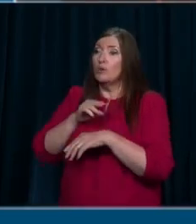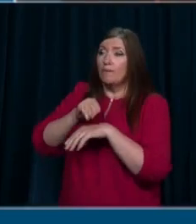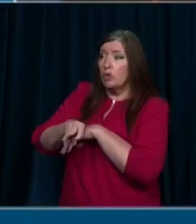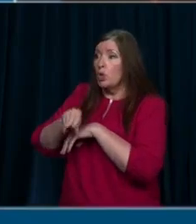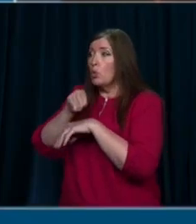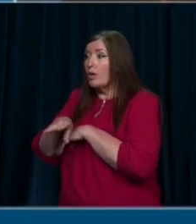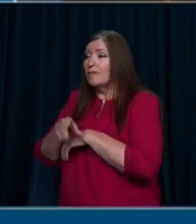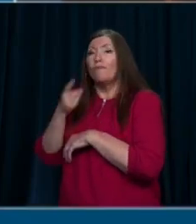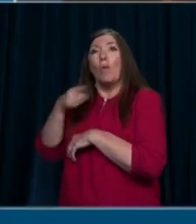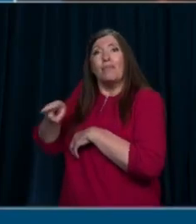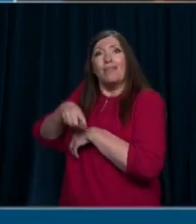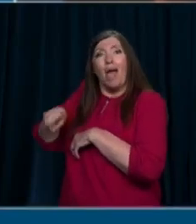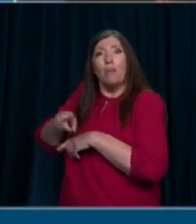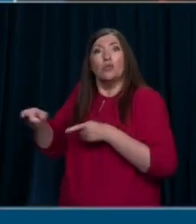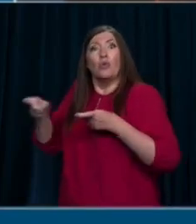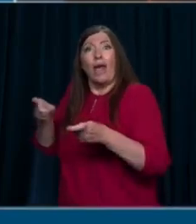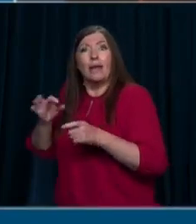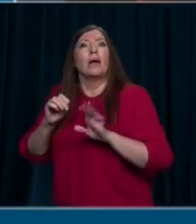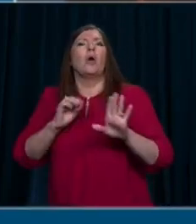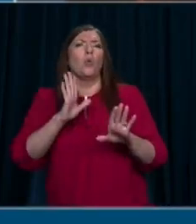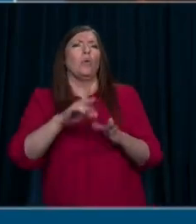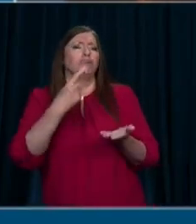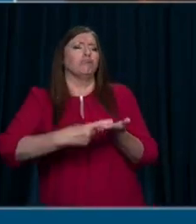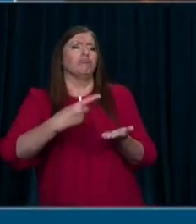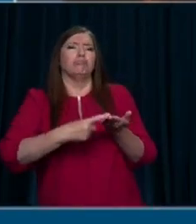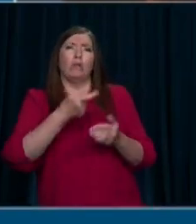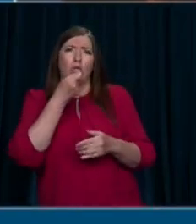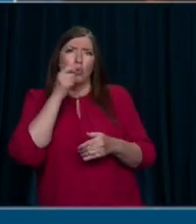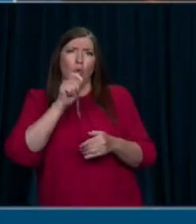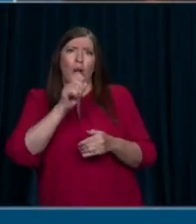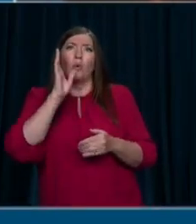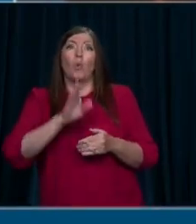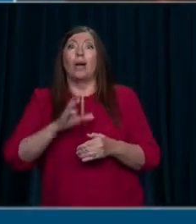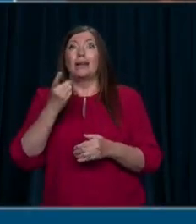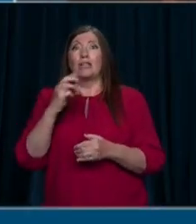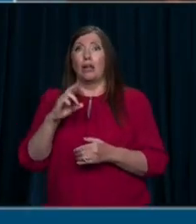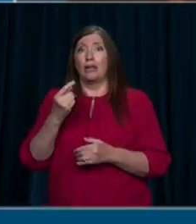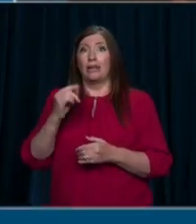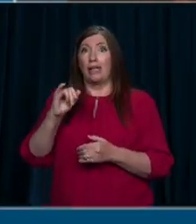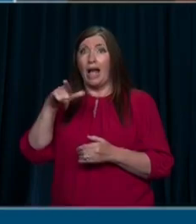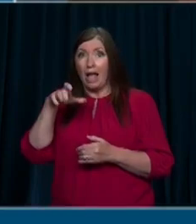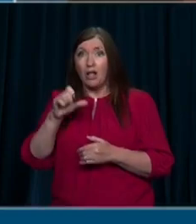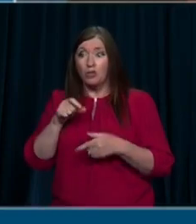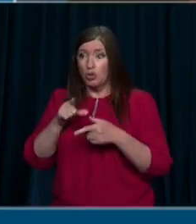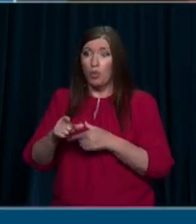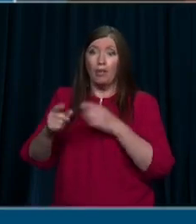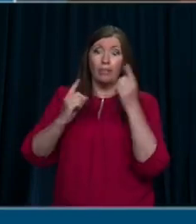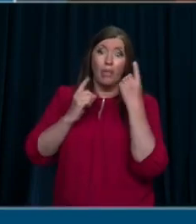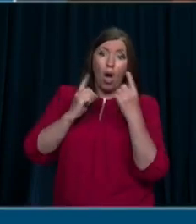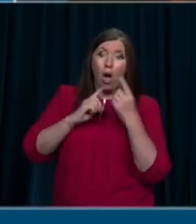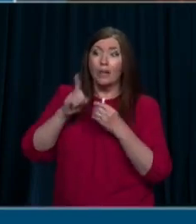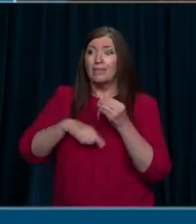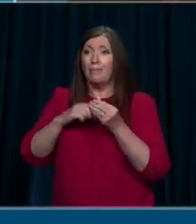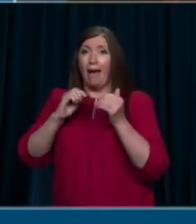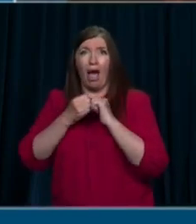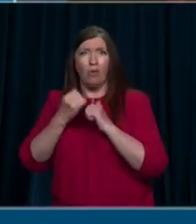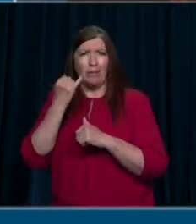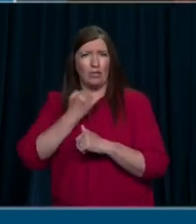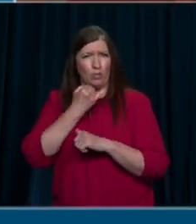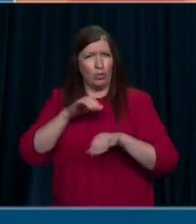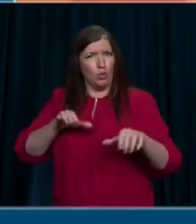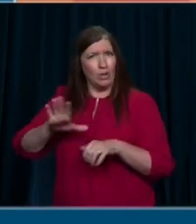through Israel before we come back to Ukraine. Dr. Giles, your thoughts on how Israel is conducting its war? Well, it's